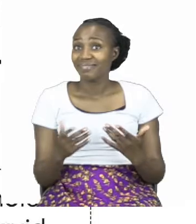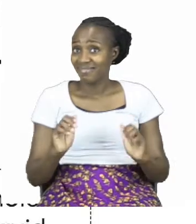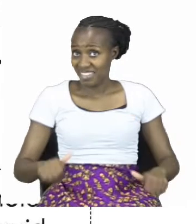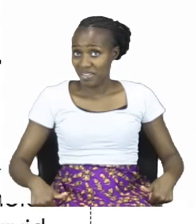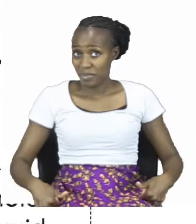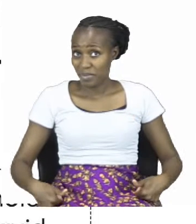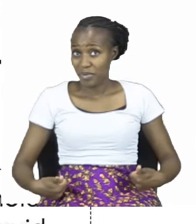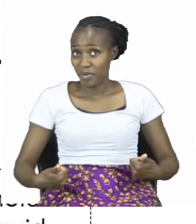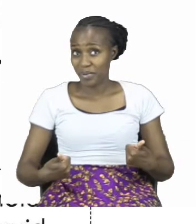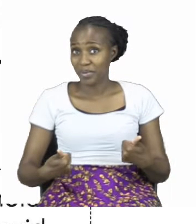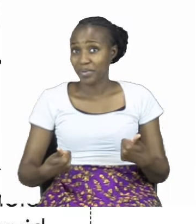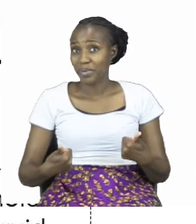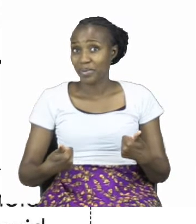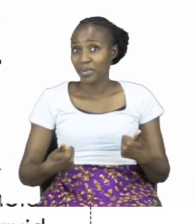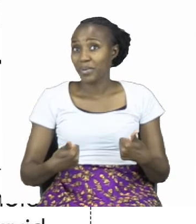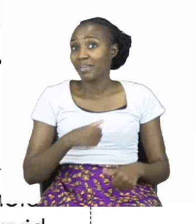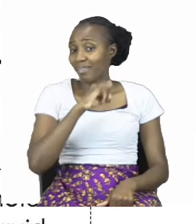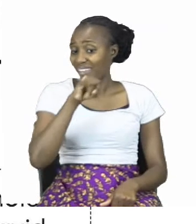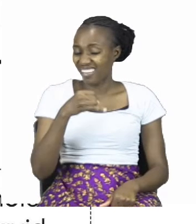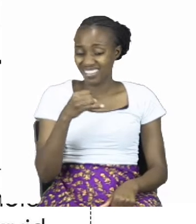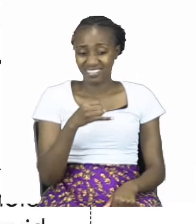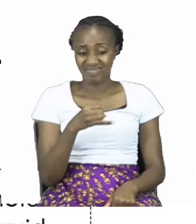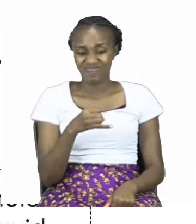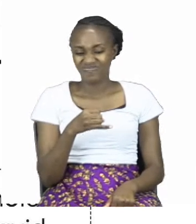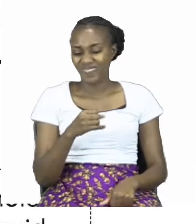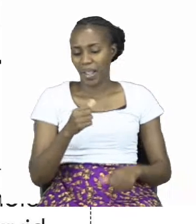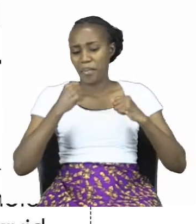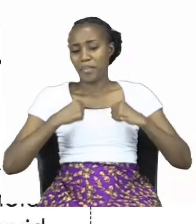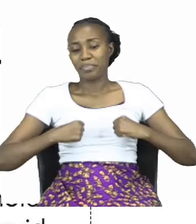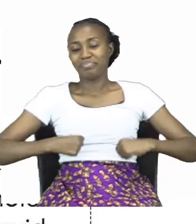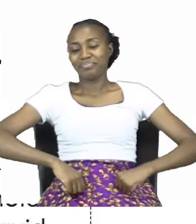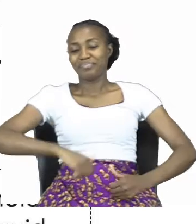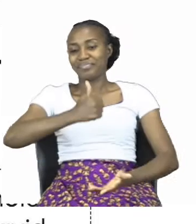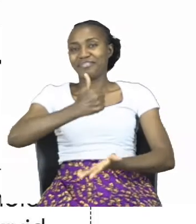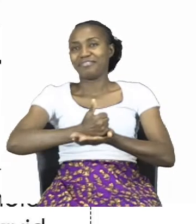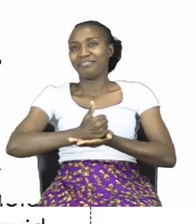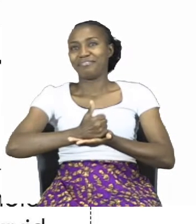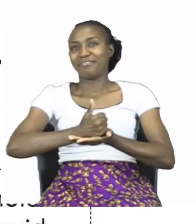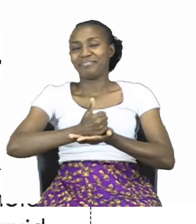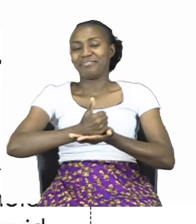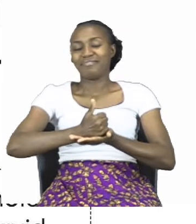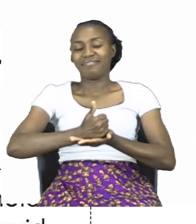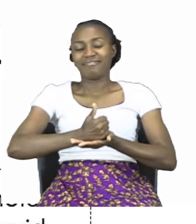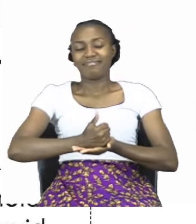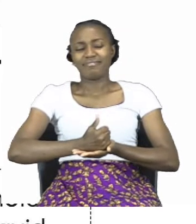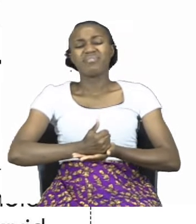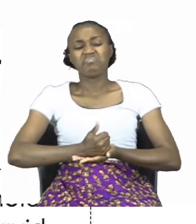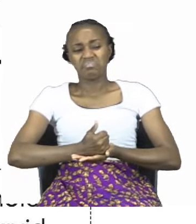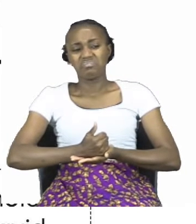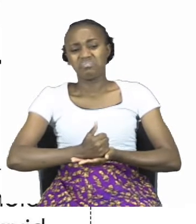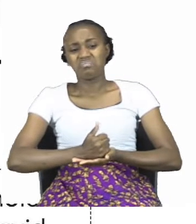Jack did not do anything to his bicycle. His